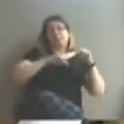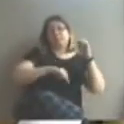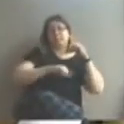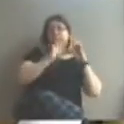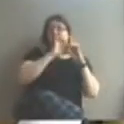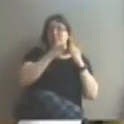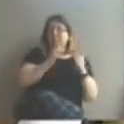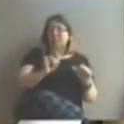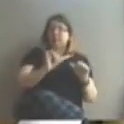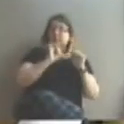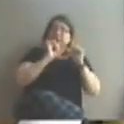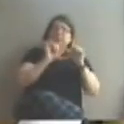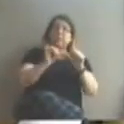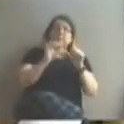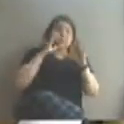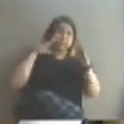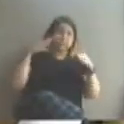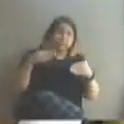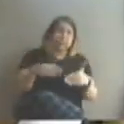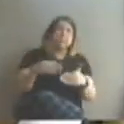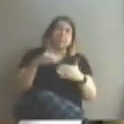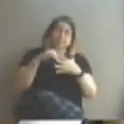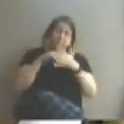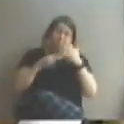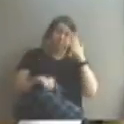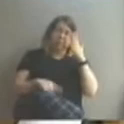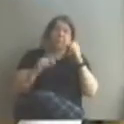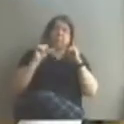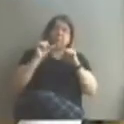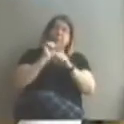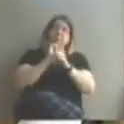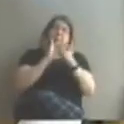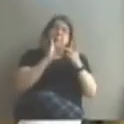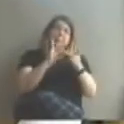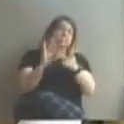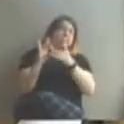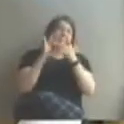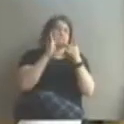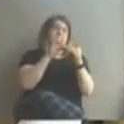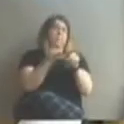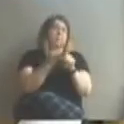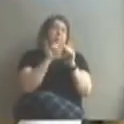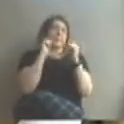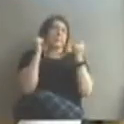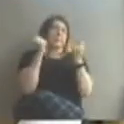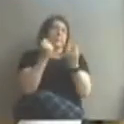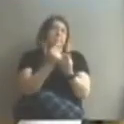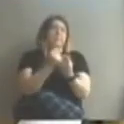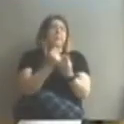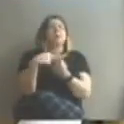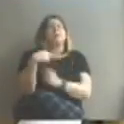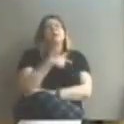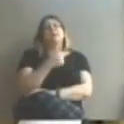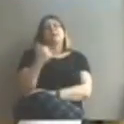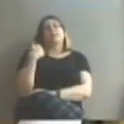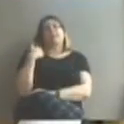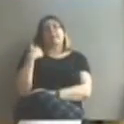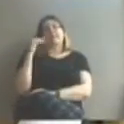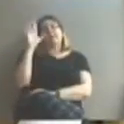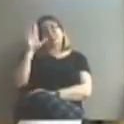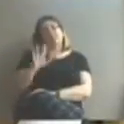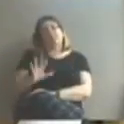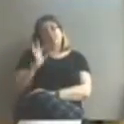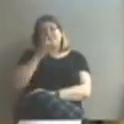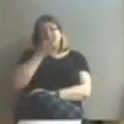can continue to be focused and that those individuals can work collaboratively as a team. We have